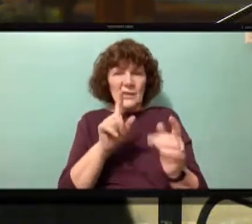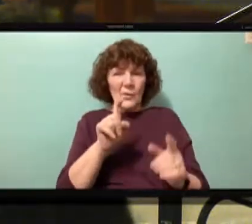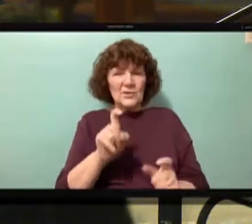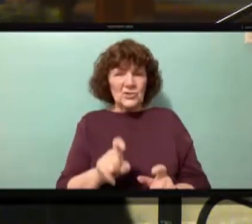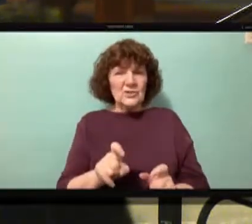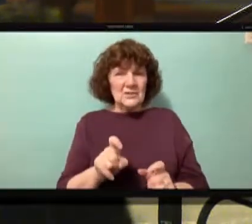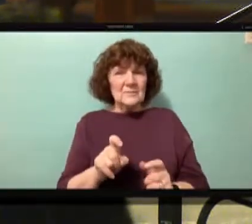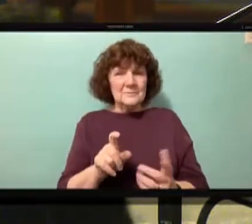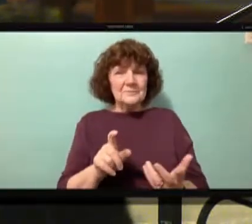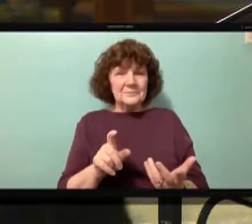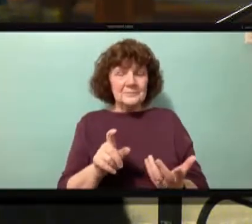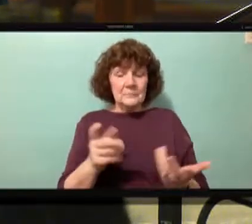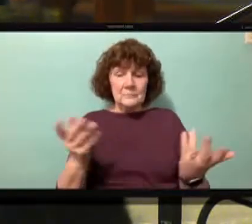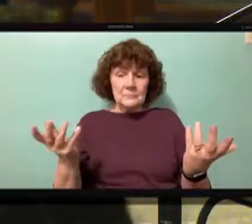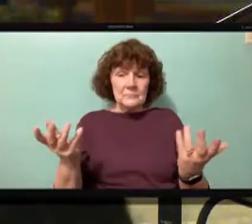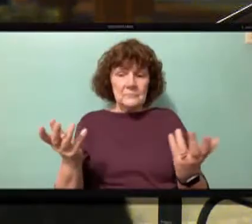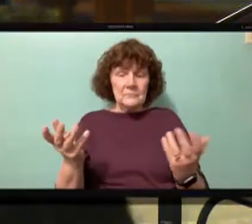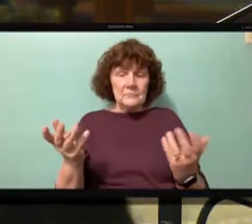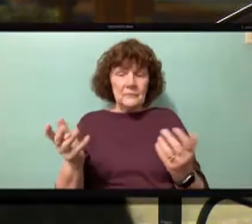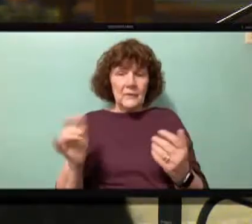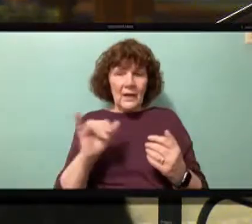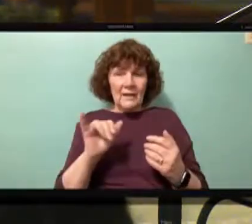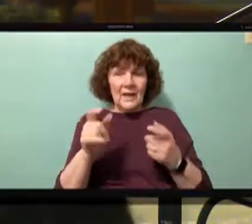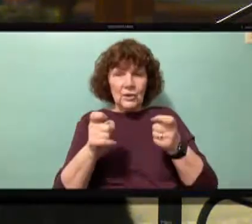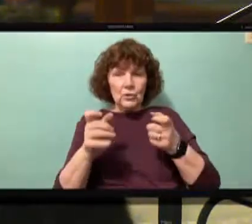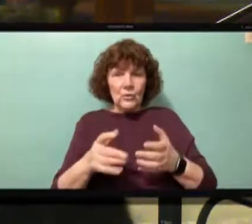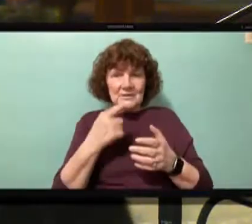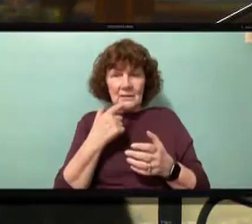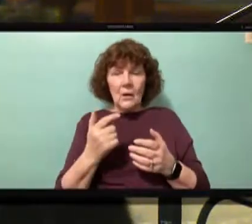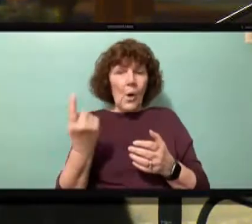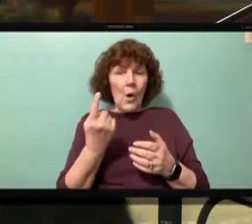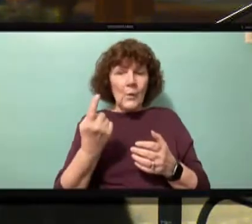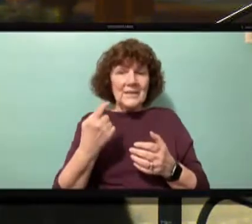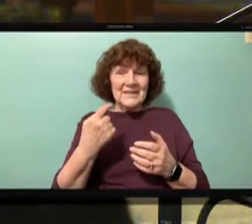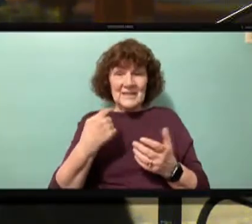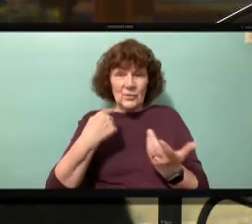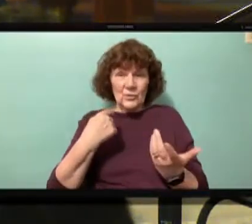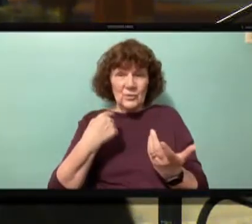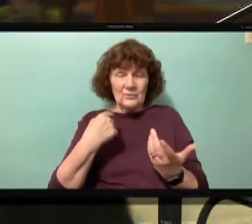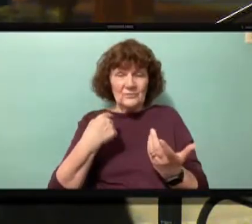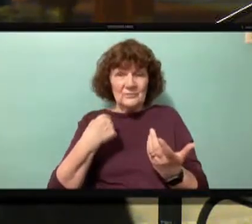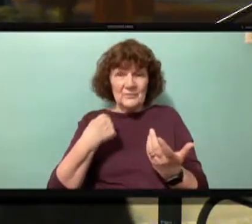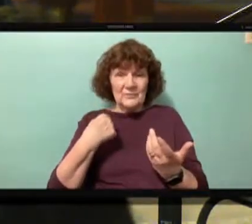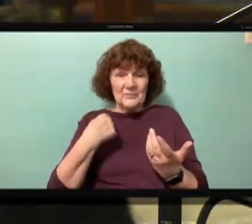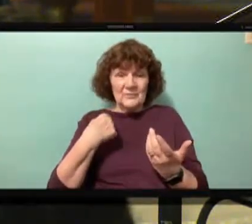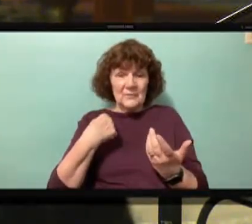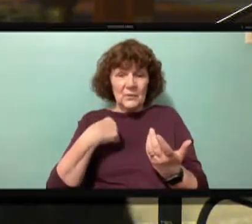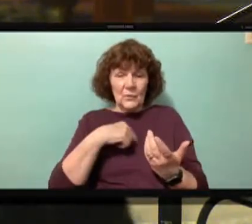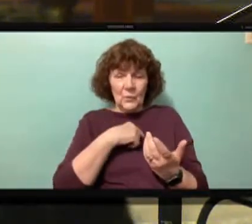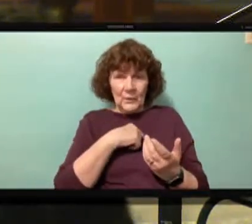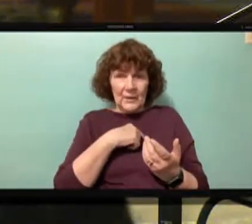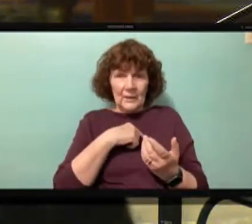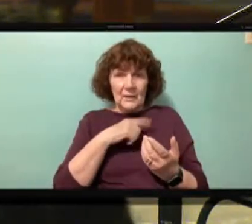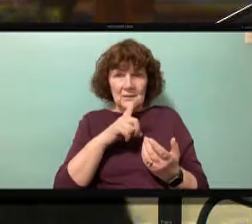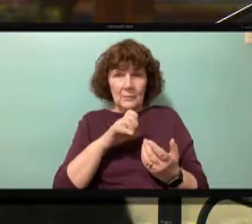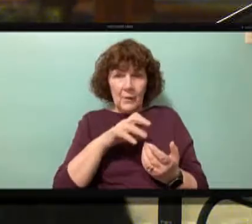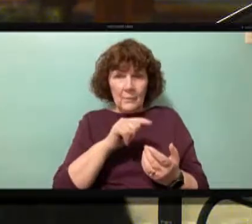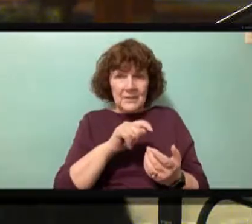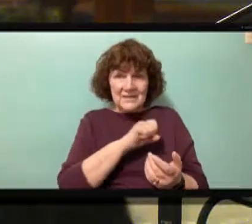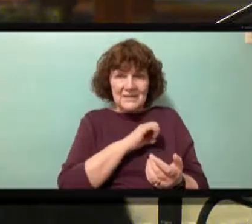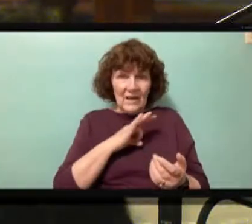we're always either departmental staff or where applicable OMB staff happy